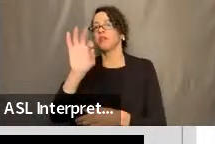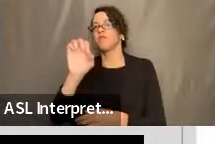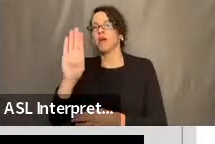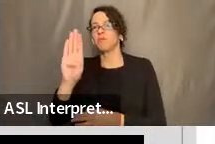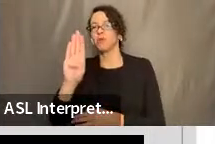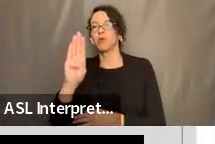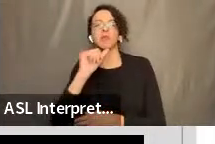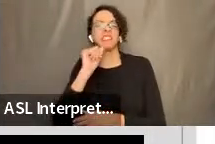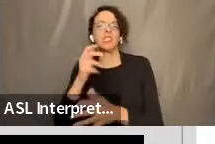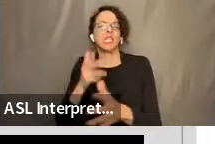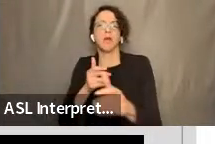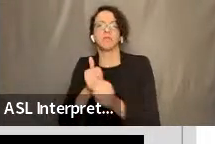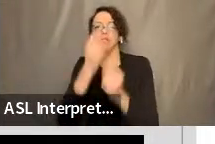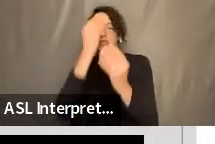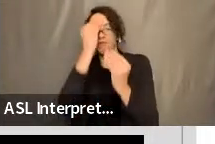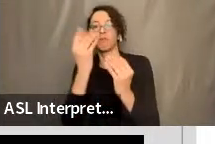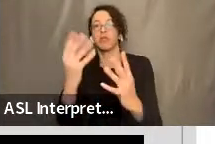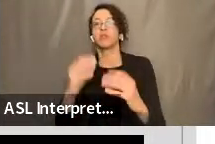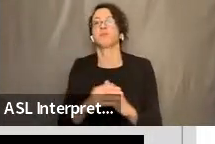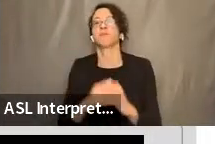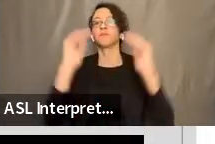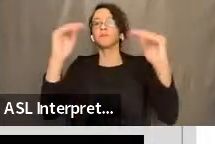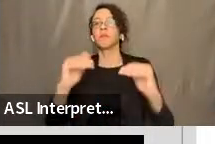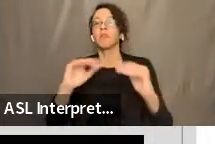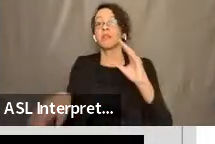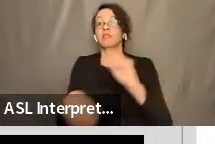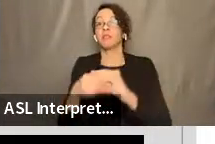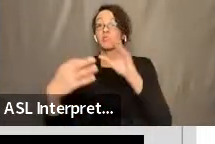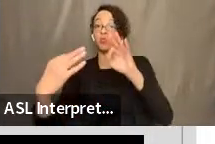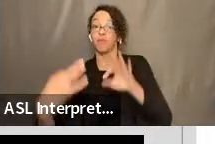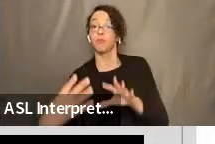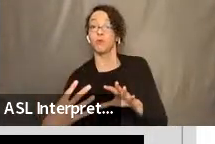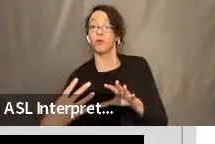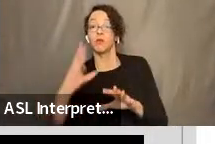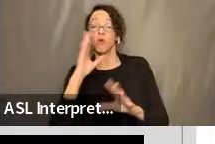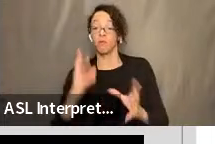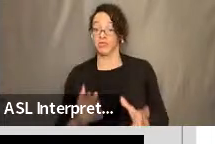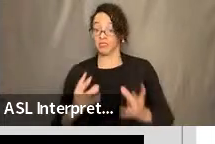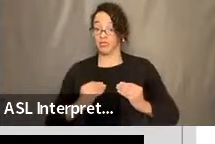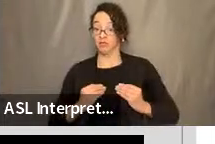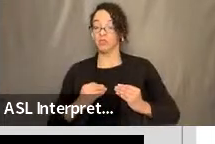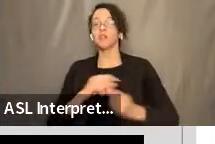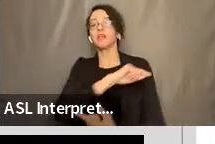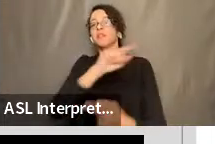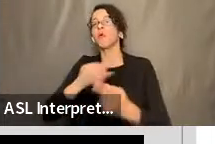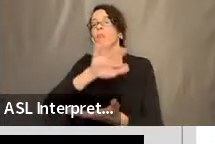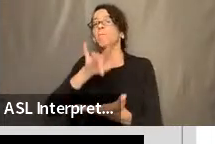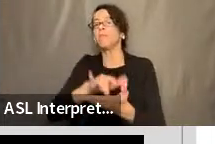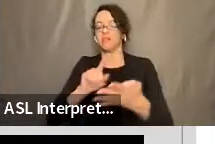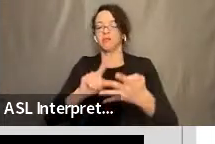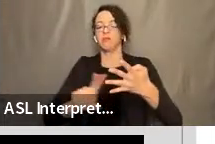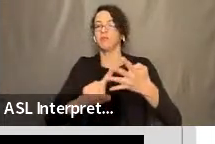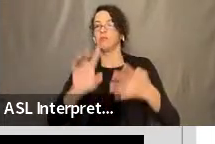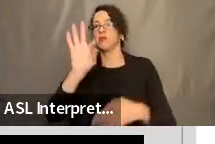through mid-February at this email address, and that's